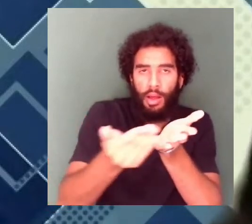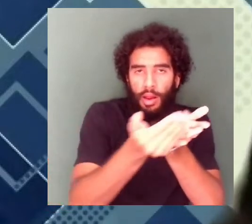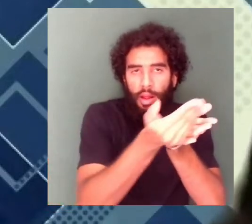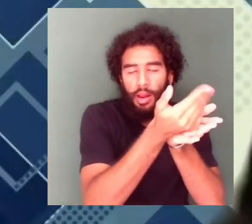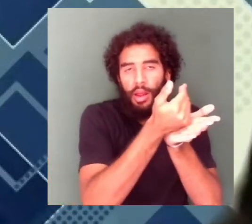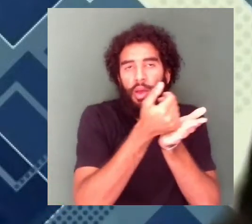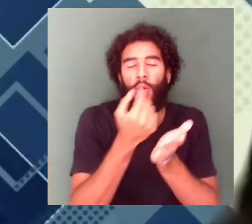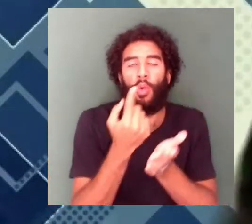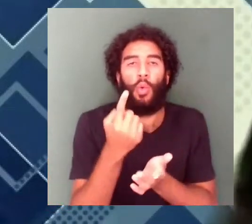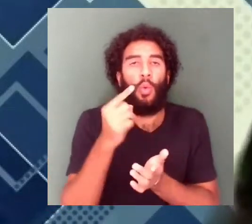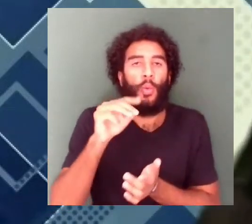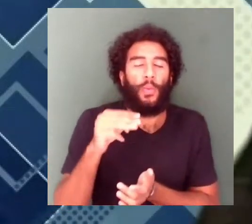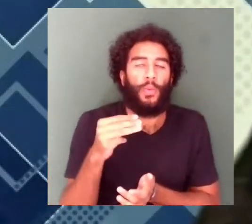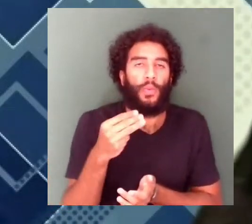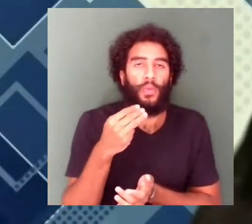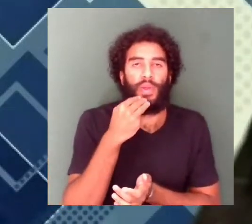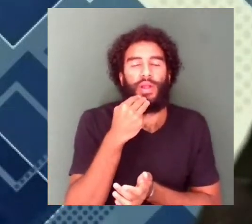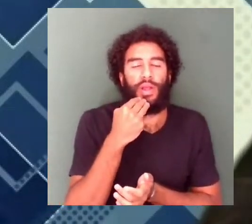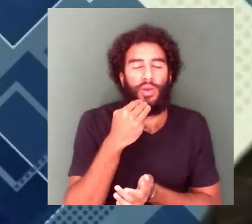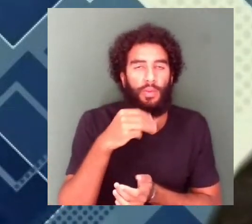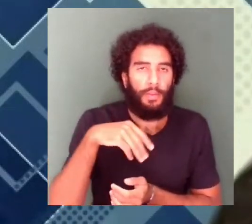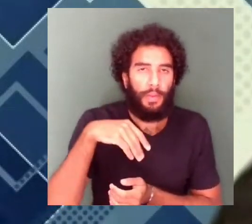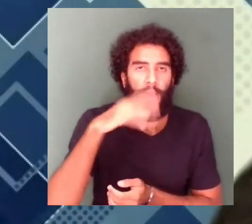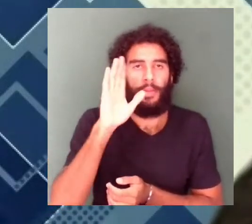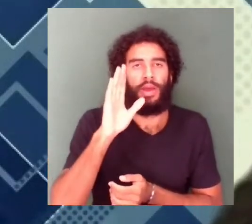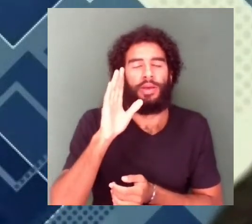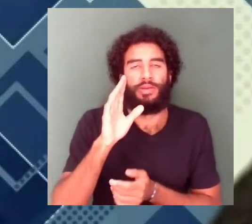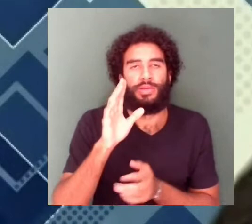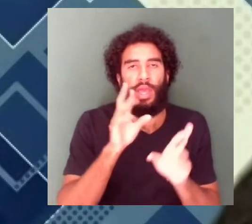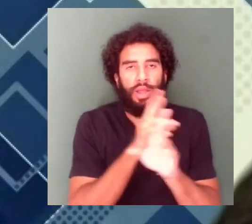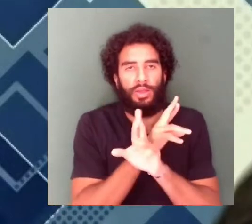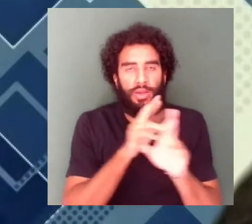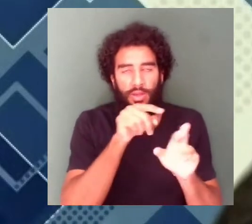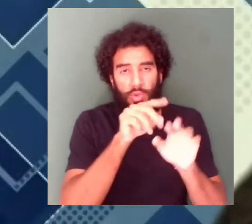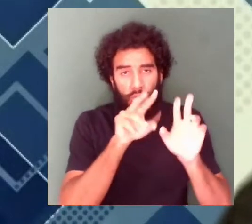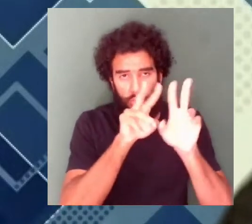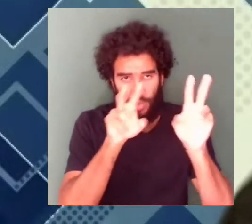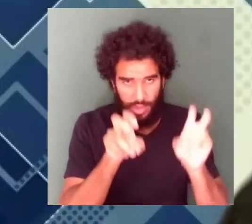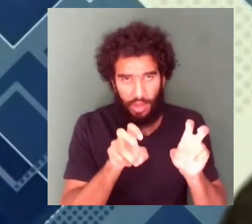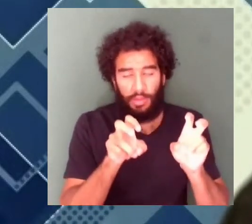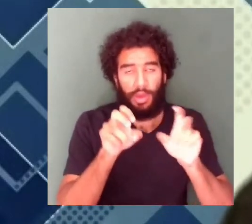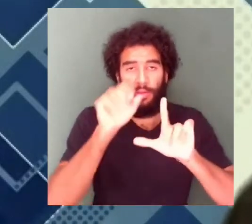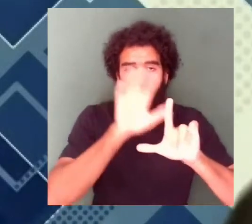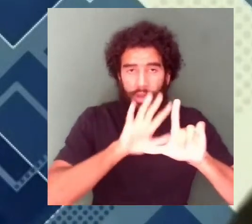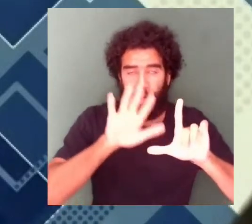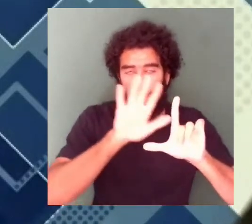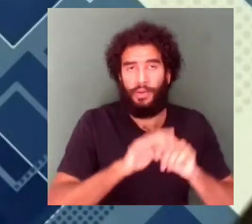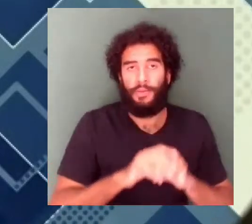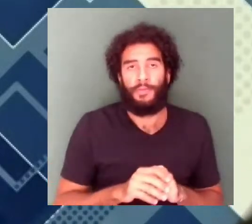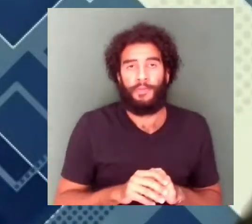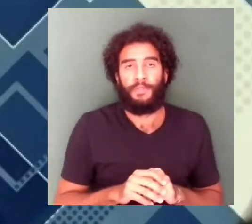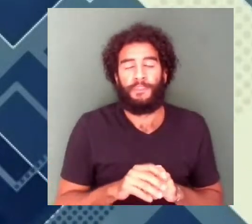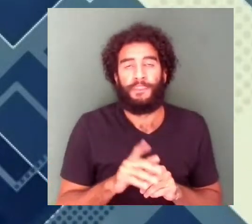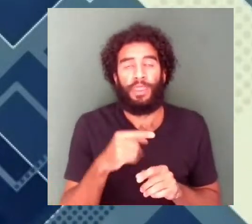mothers. We have had the collection of over 3,000